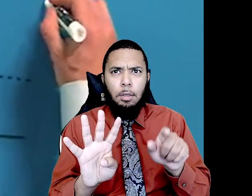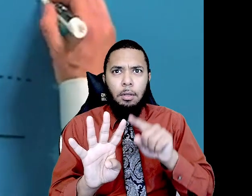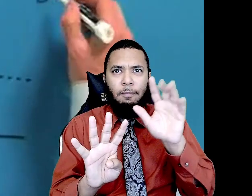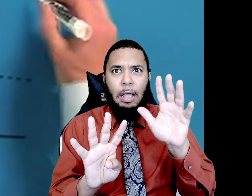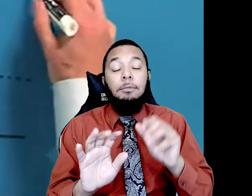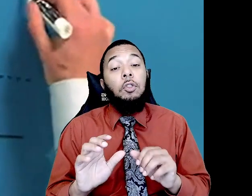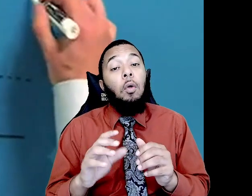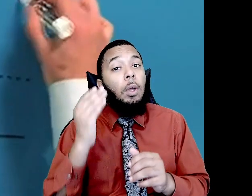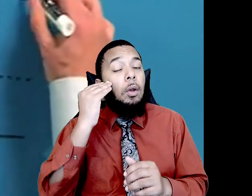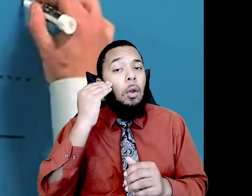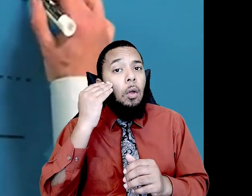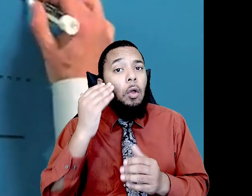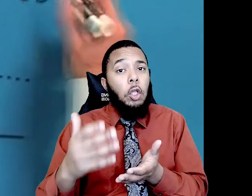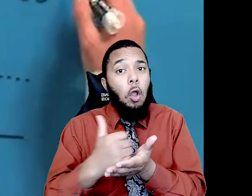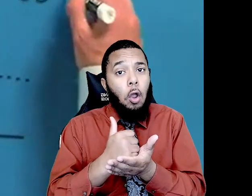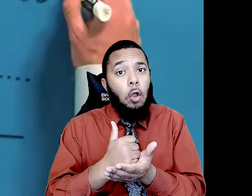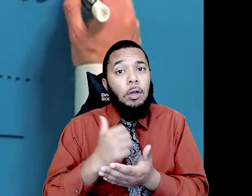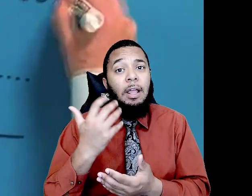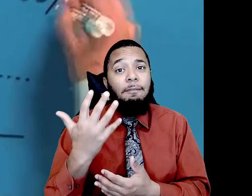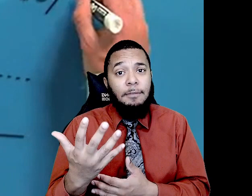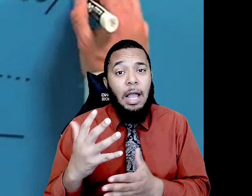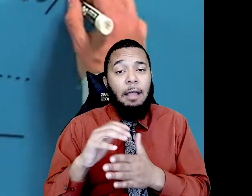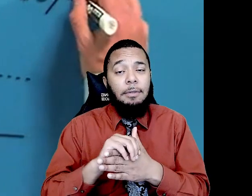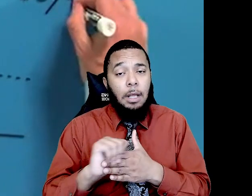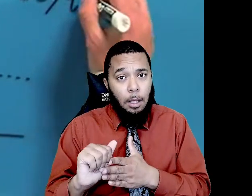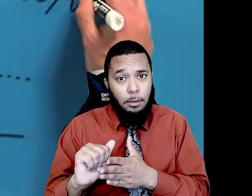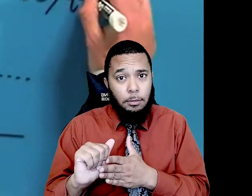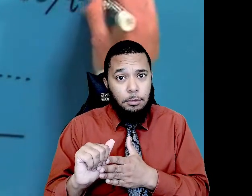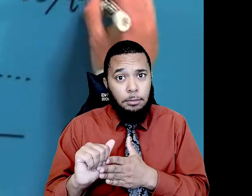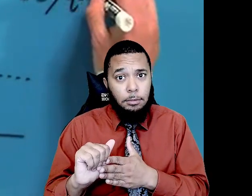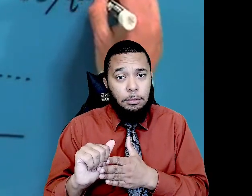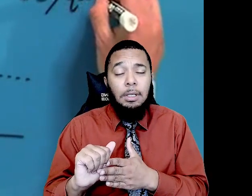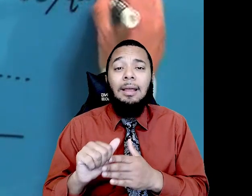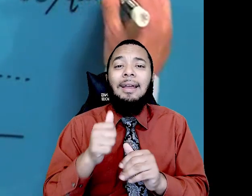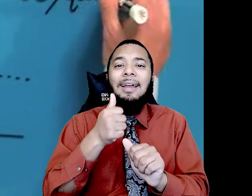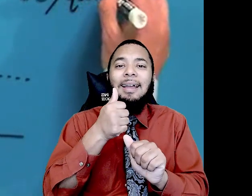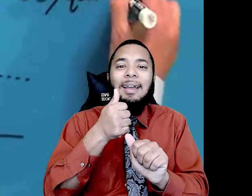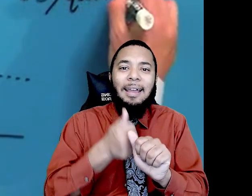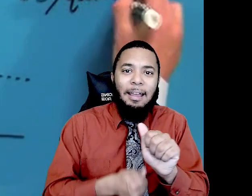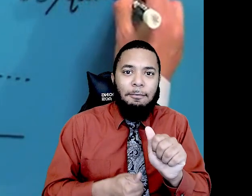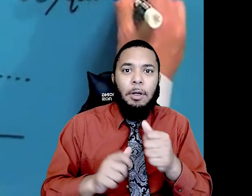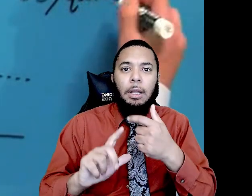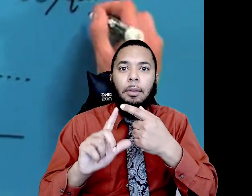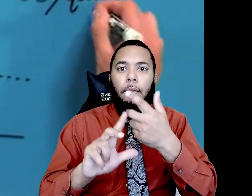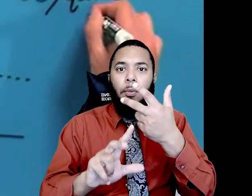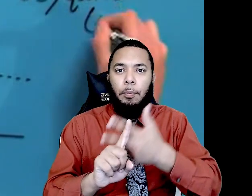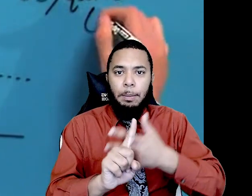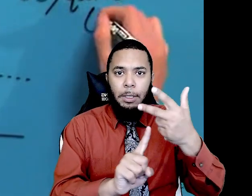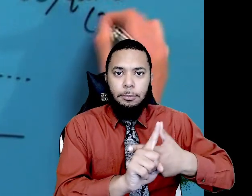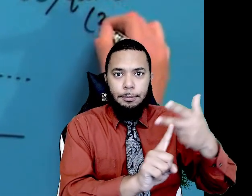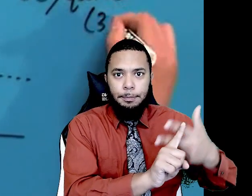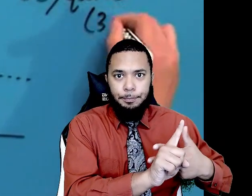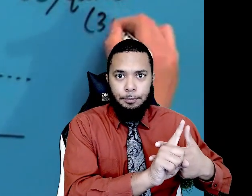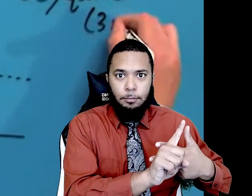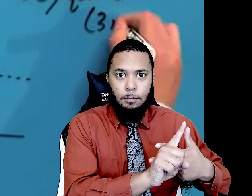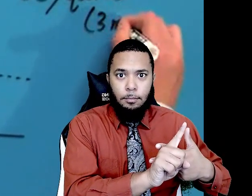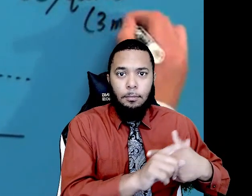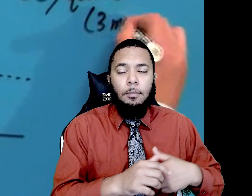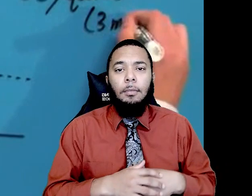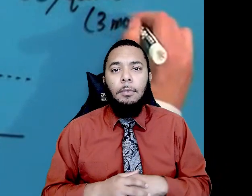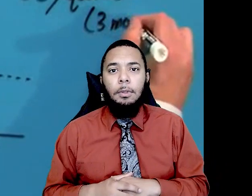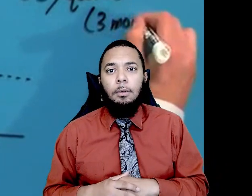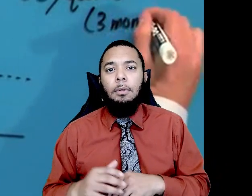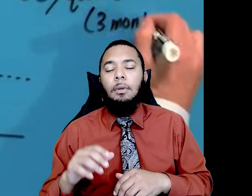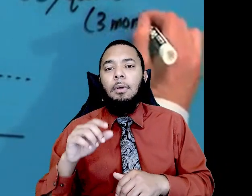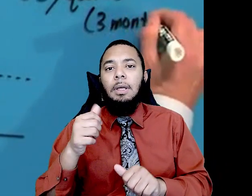25 times. So you're earning $5 per quarter. And a quarter is defined as 3 months